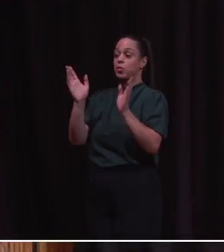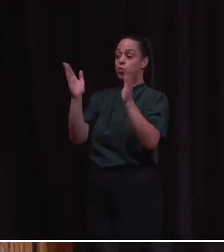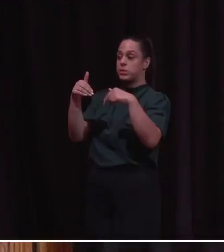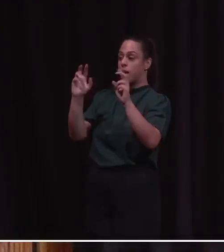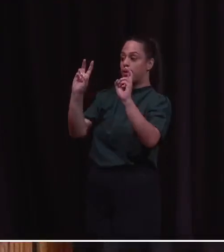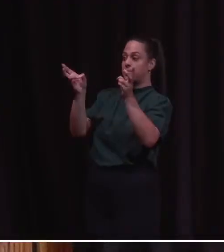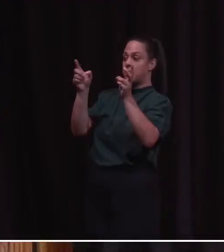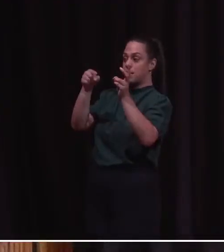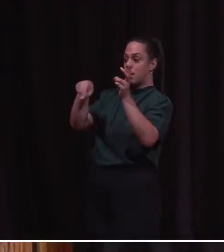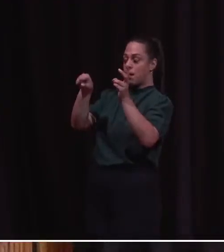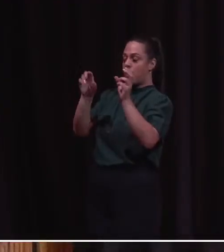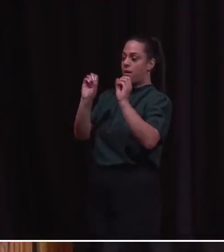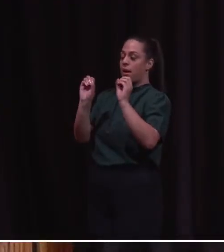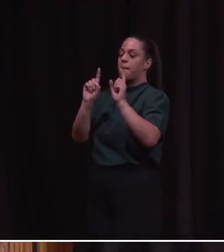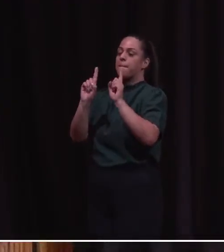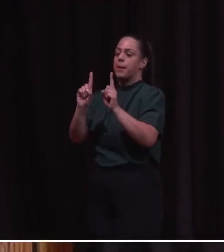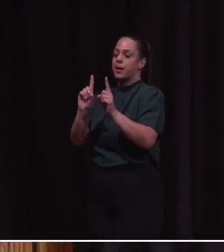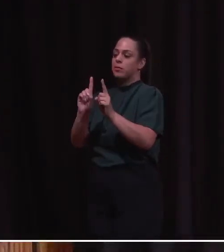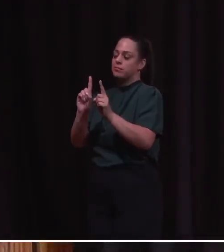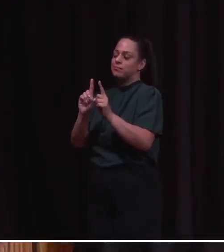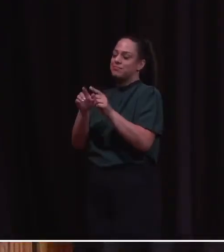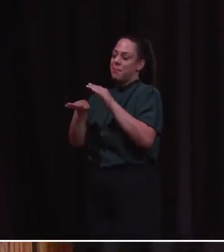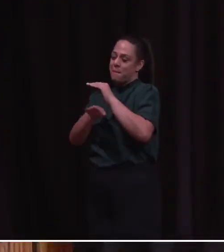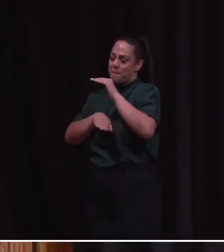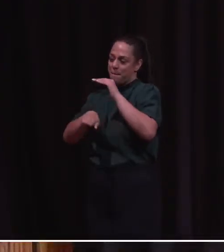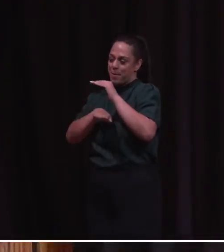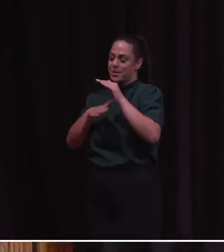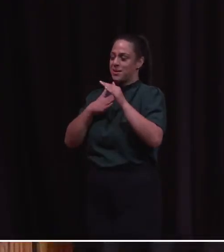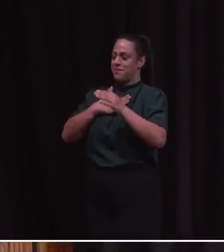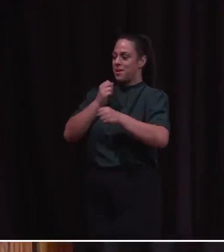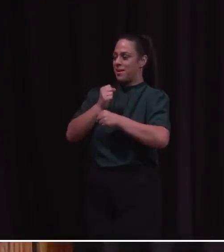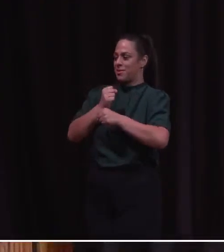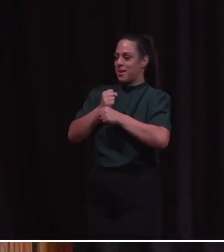race. After all, there's no gender without race.